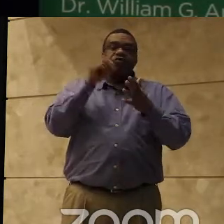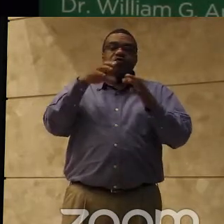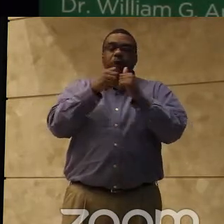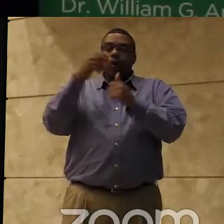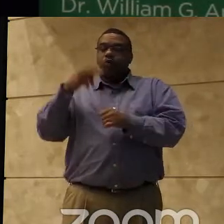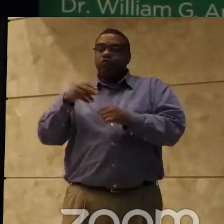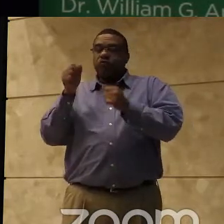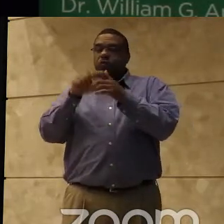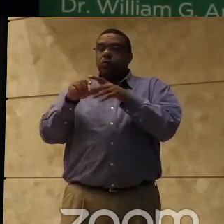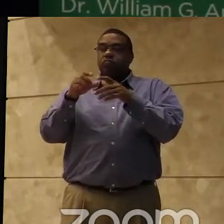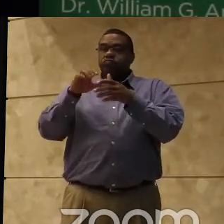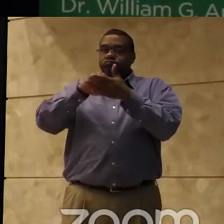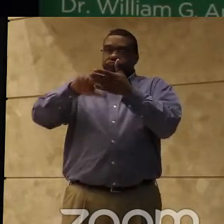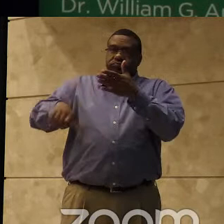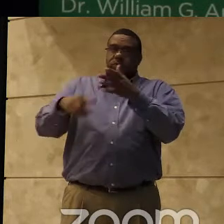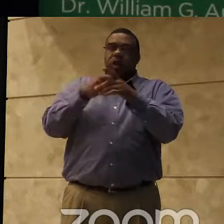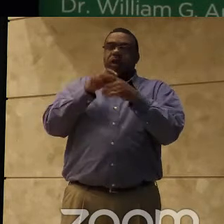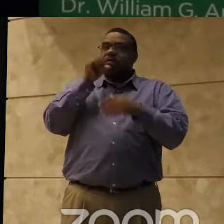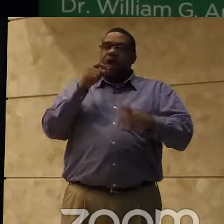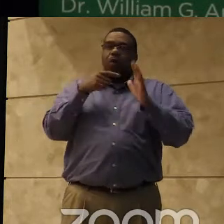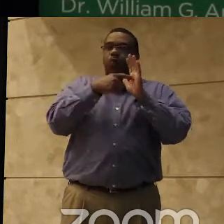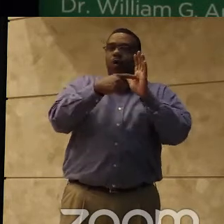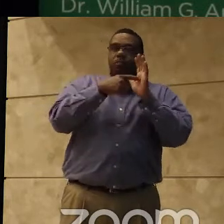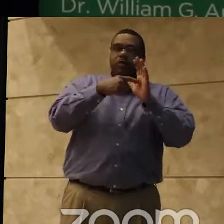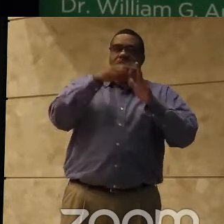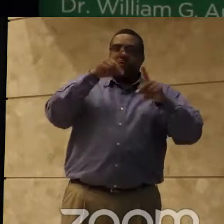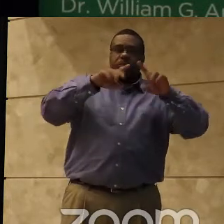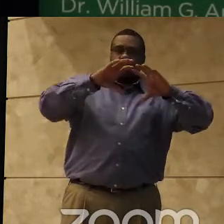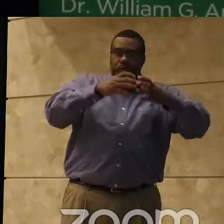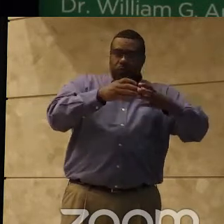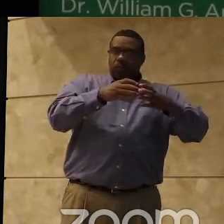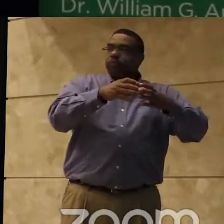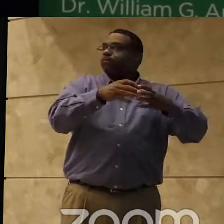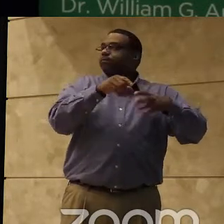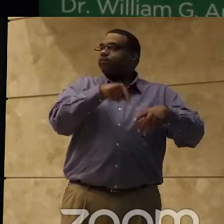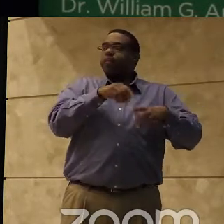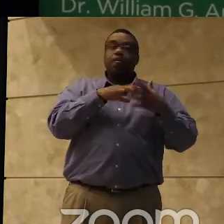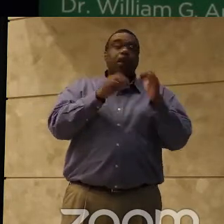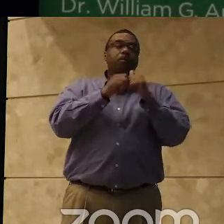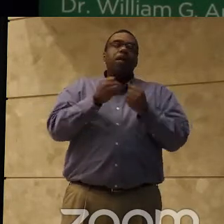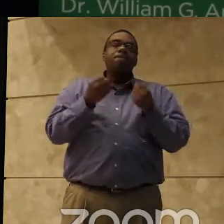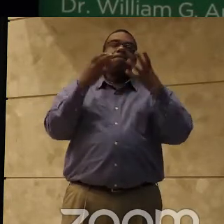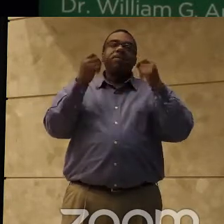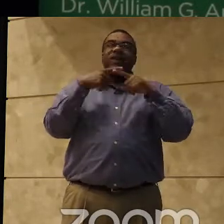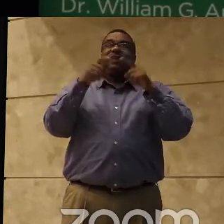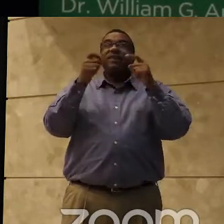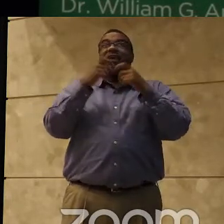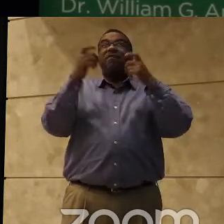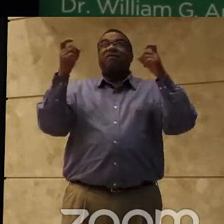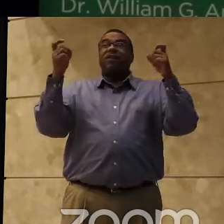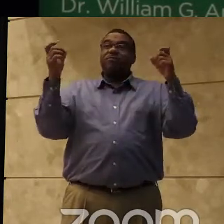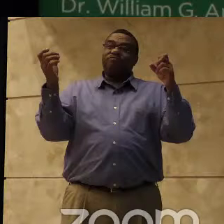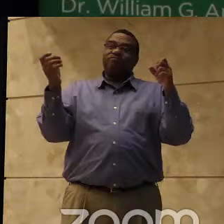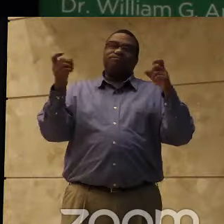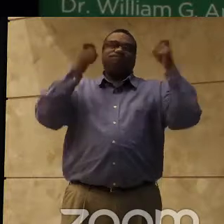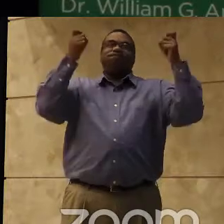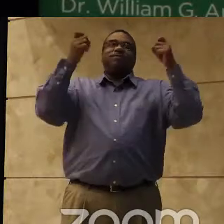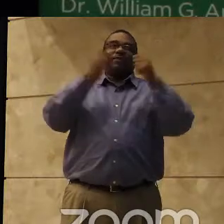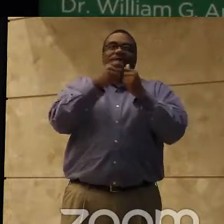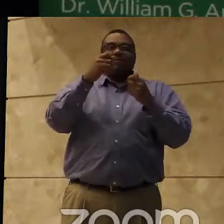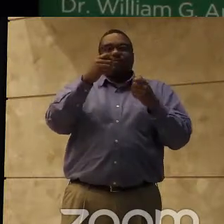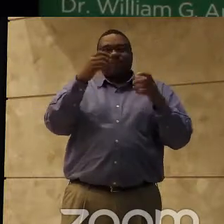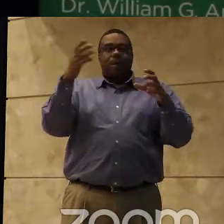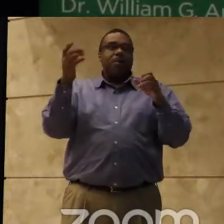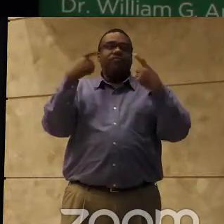historically excluded and underrepresented populations. Among his many accomplishments, Dr. Hrabowski chaired the